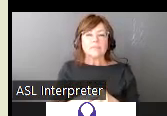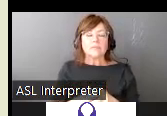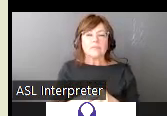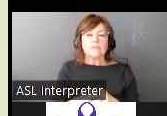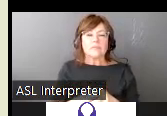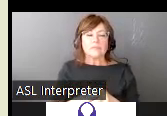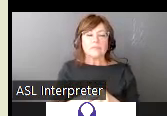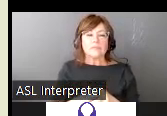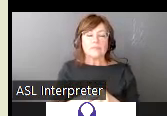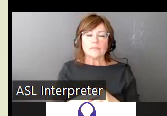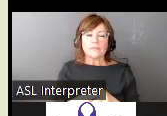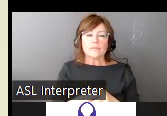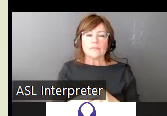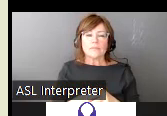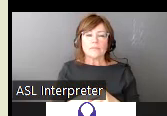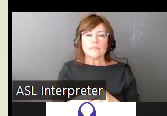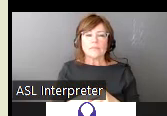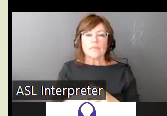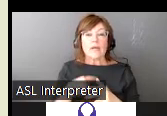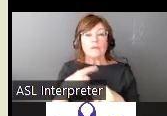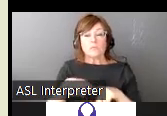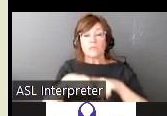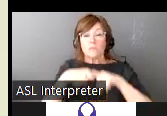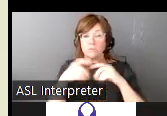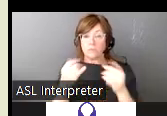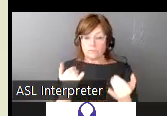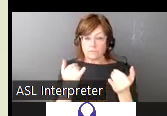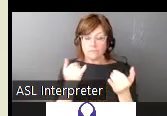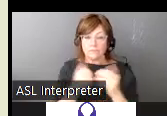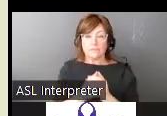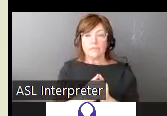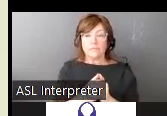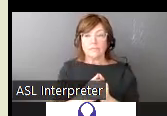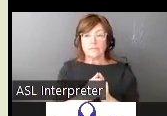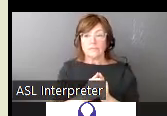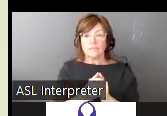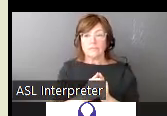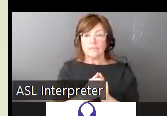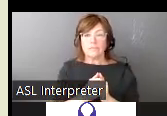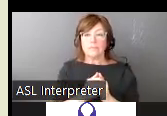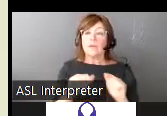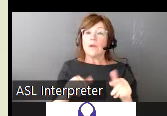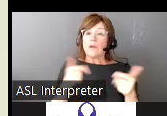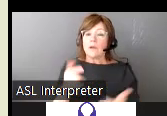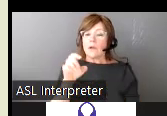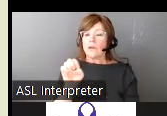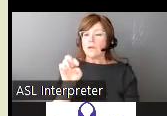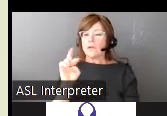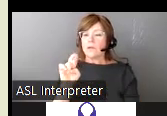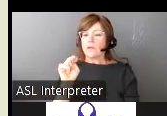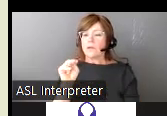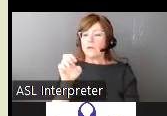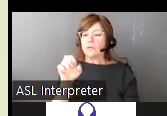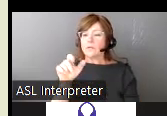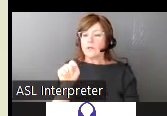So I will stop here, and I will let Ernest, pass on to Ernest to talk